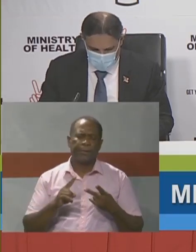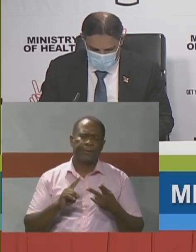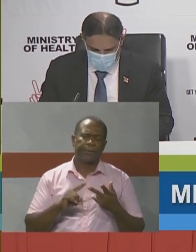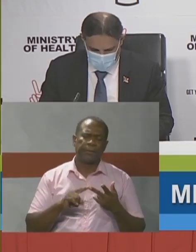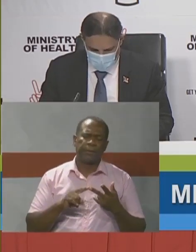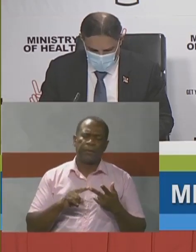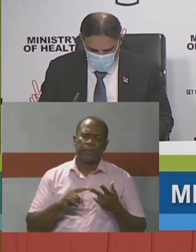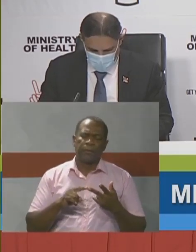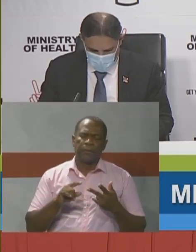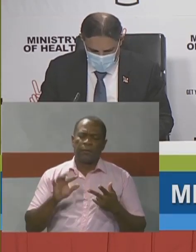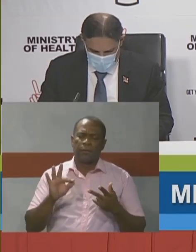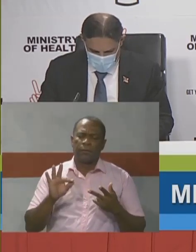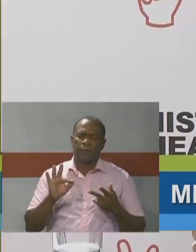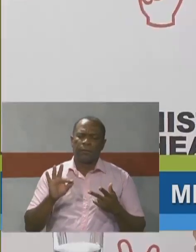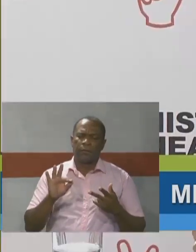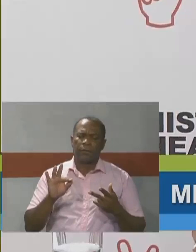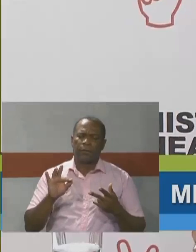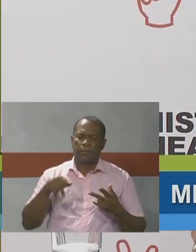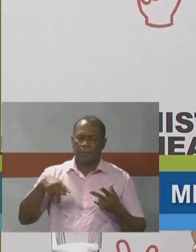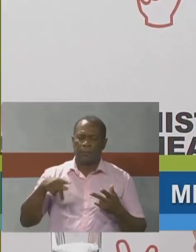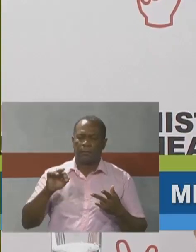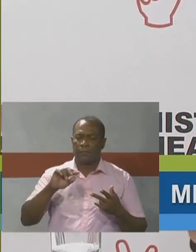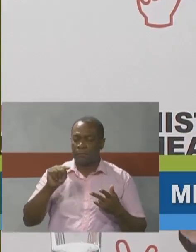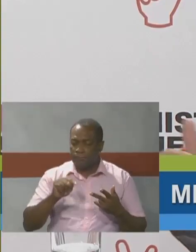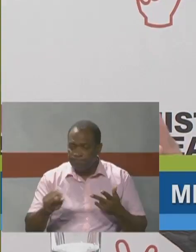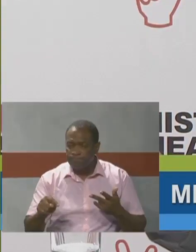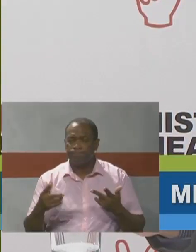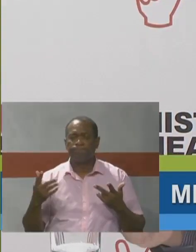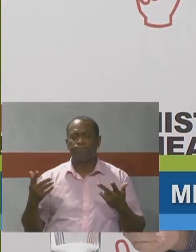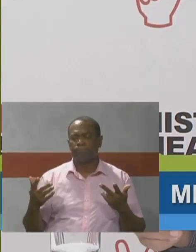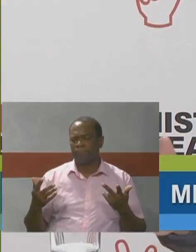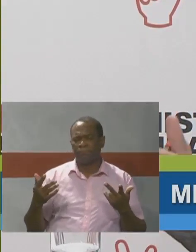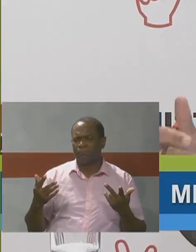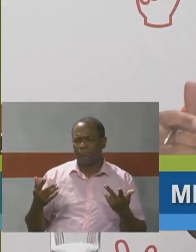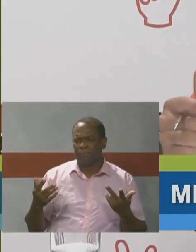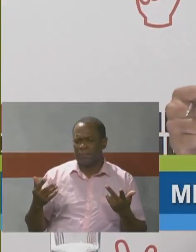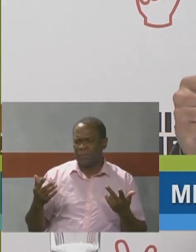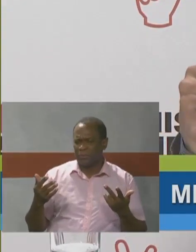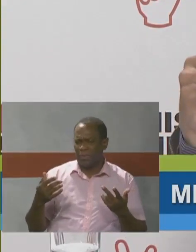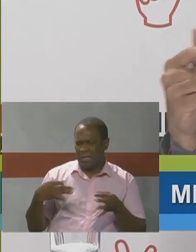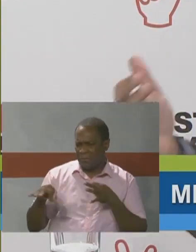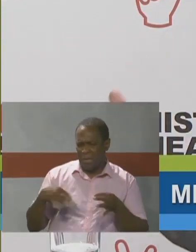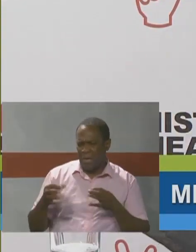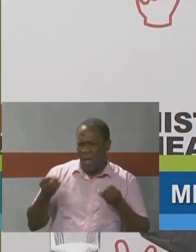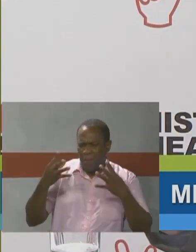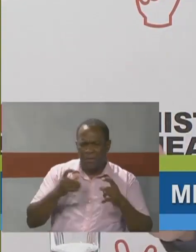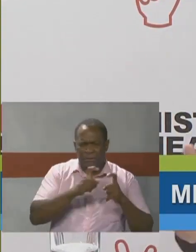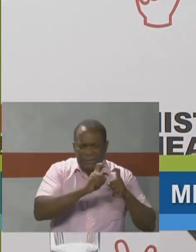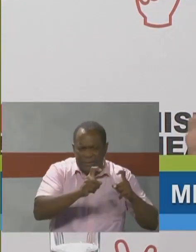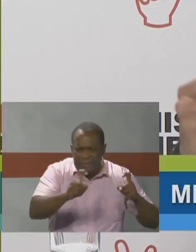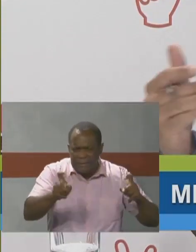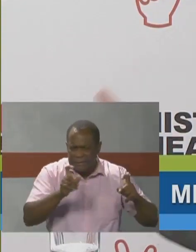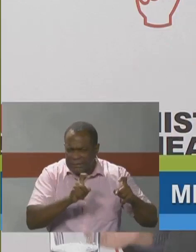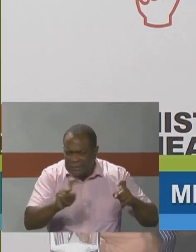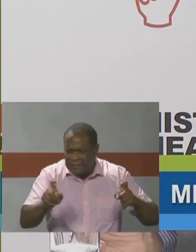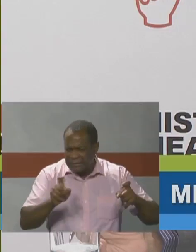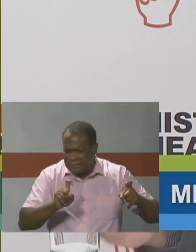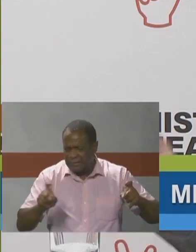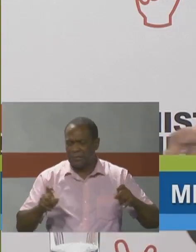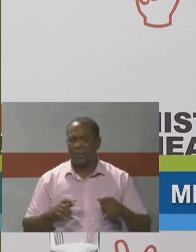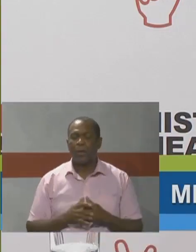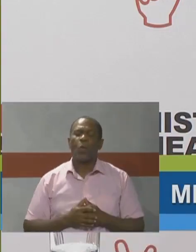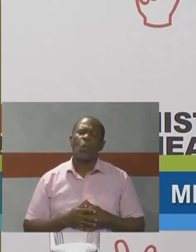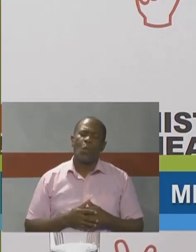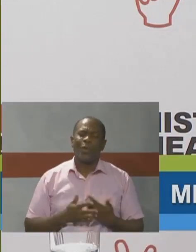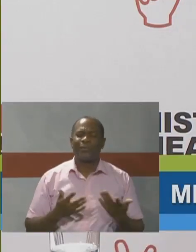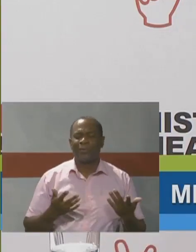as we have constantly said, the Sinopharm is by far the most used and most popular